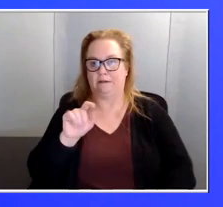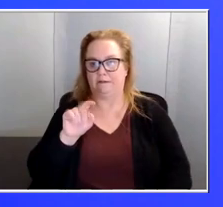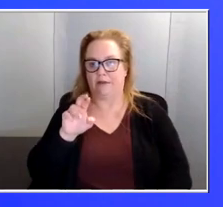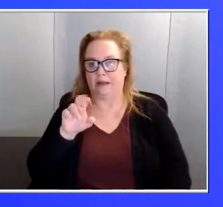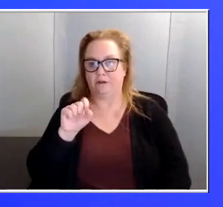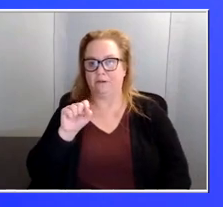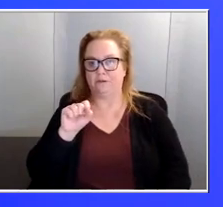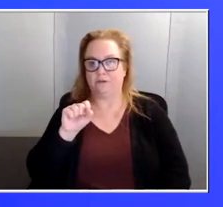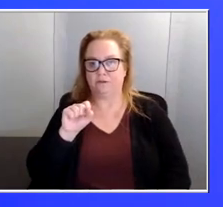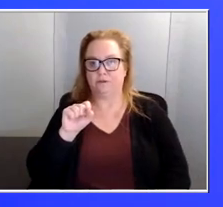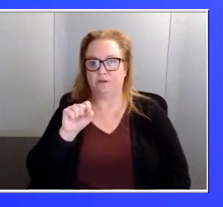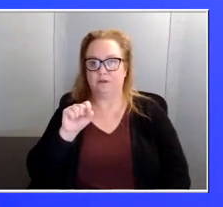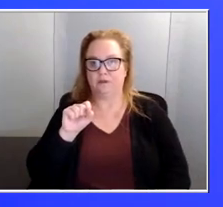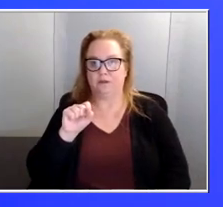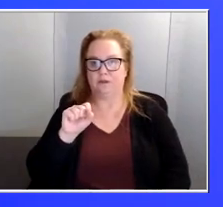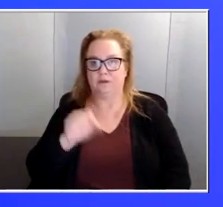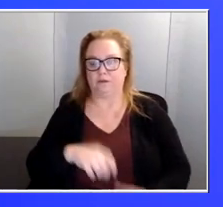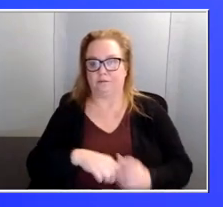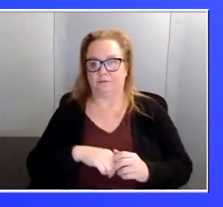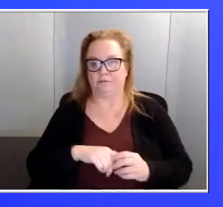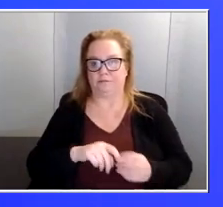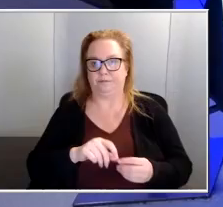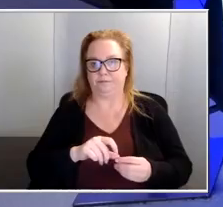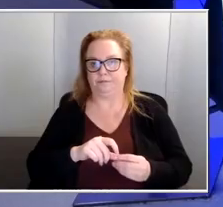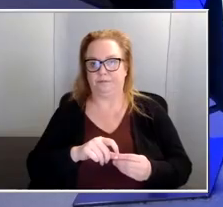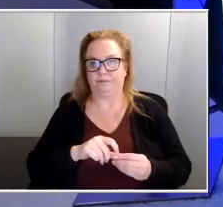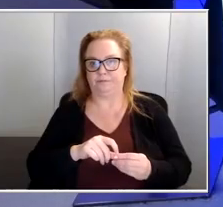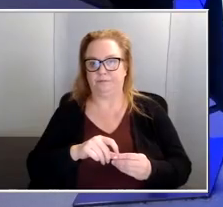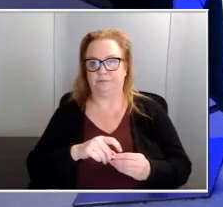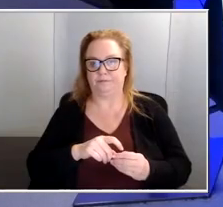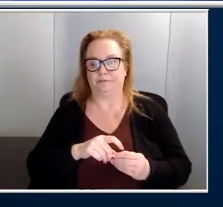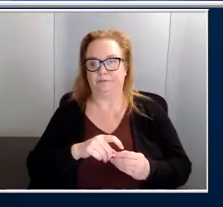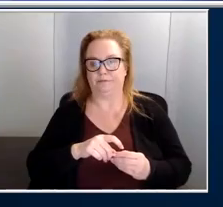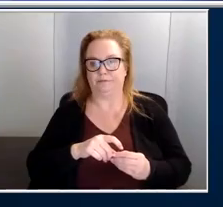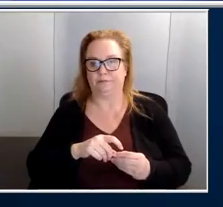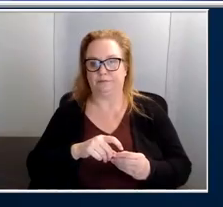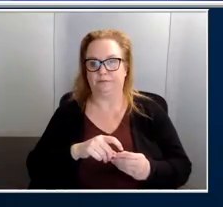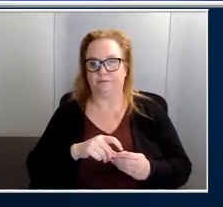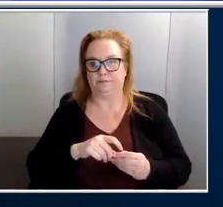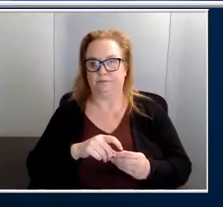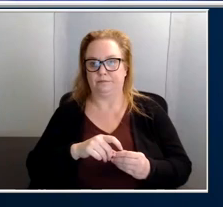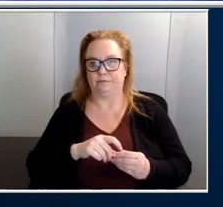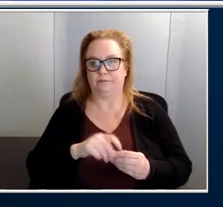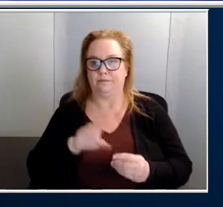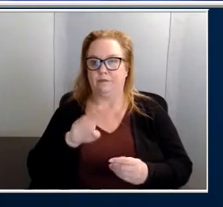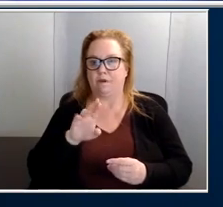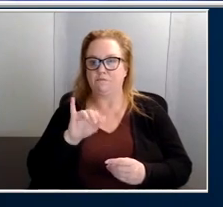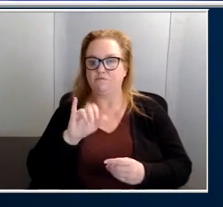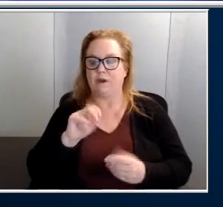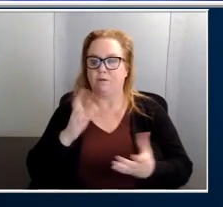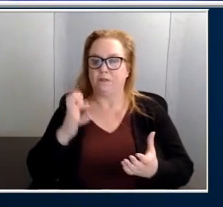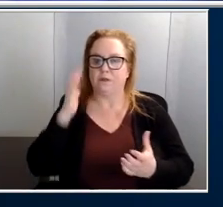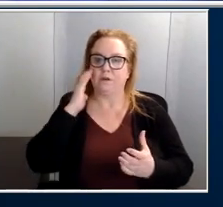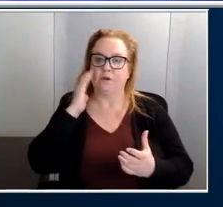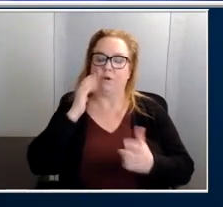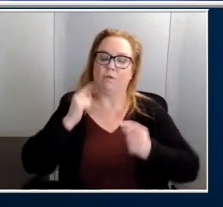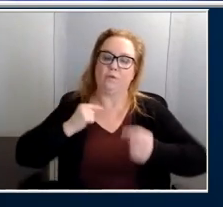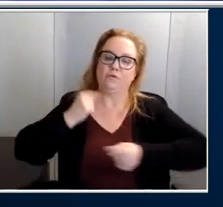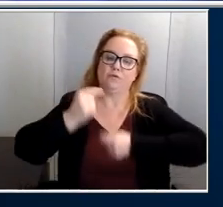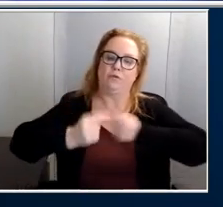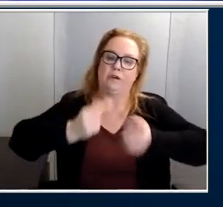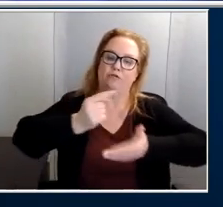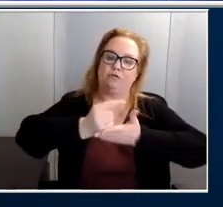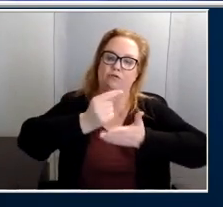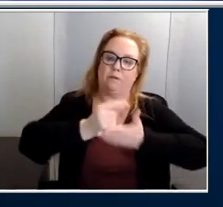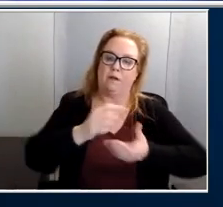if they're high risk to develop myeloma. Jess. Brian wants to know, what are the more traditional treatments for